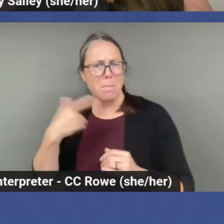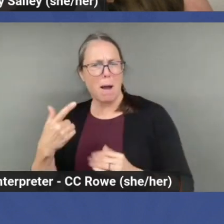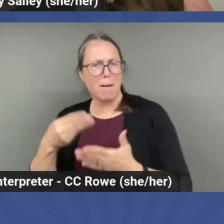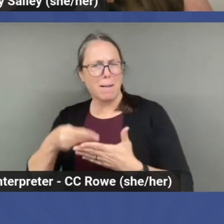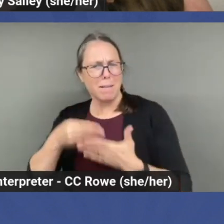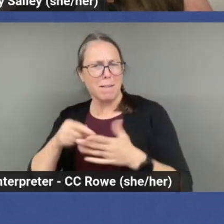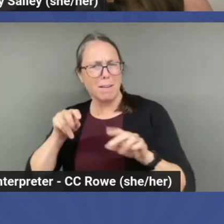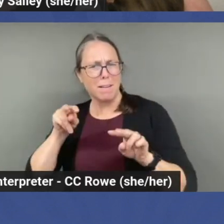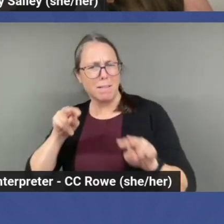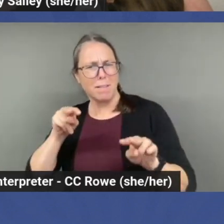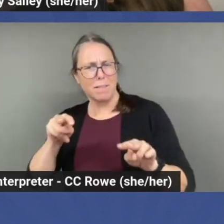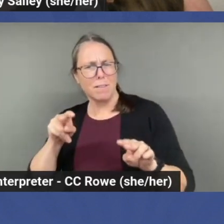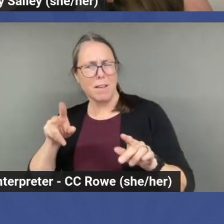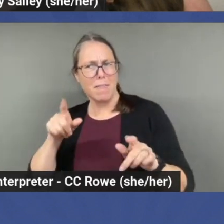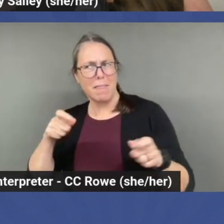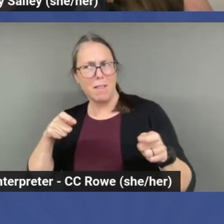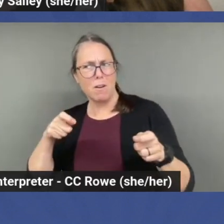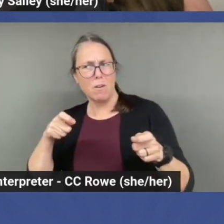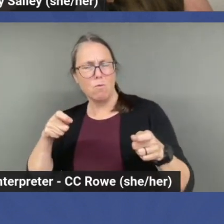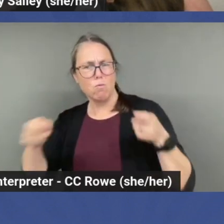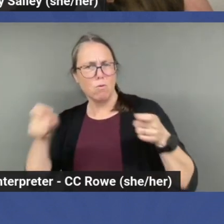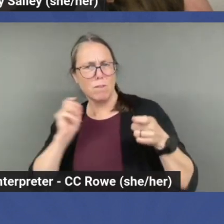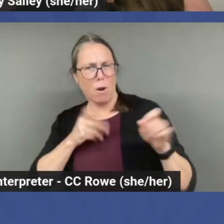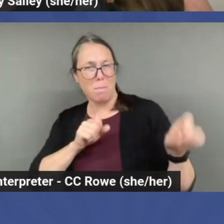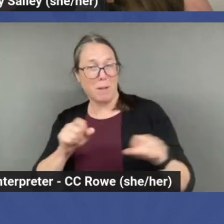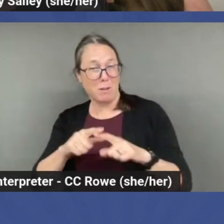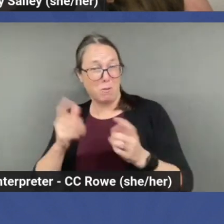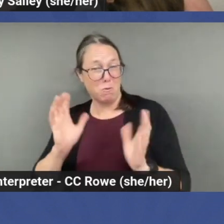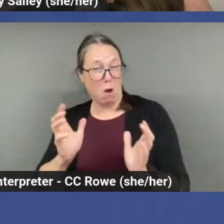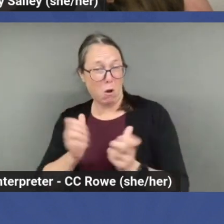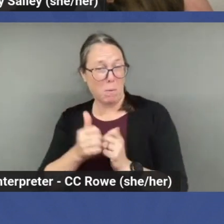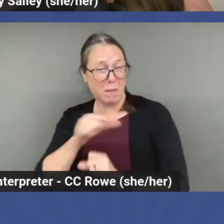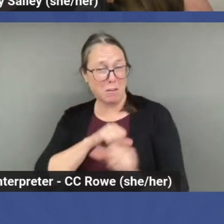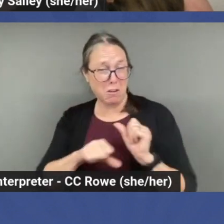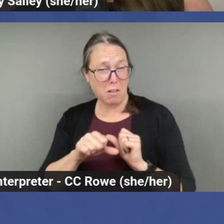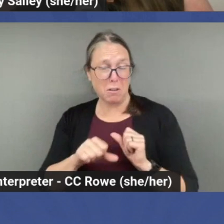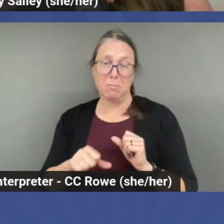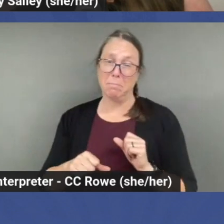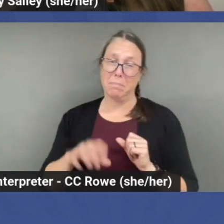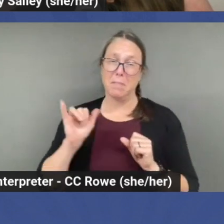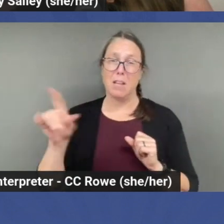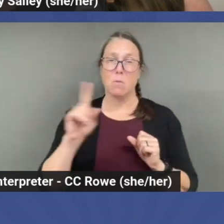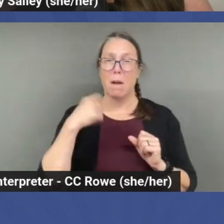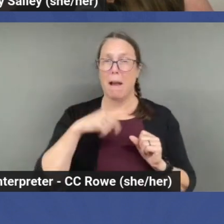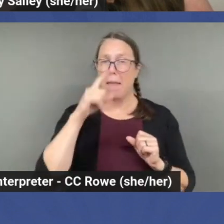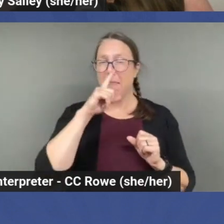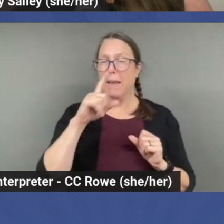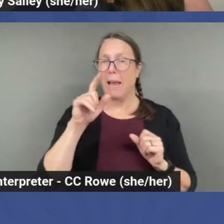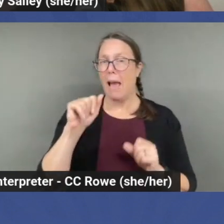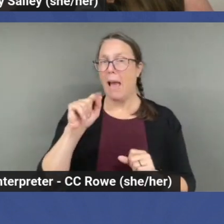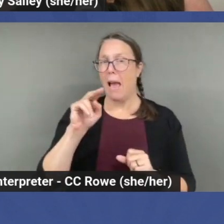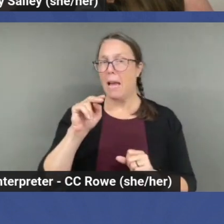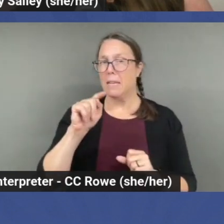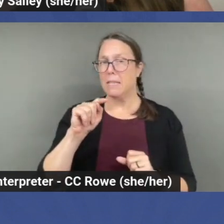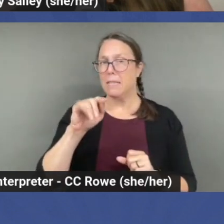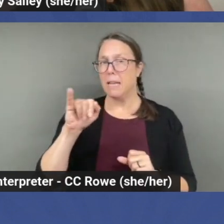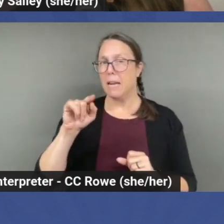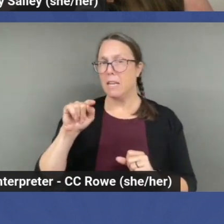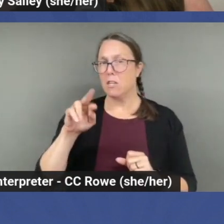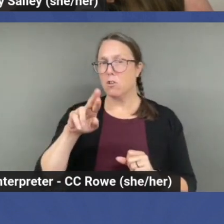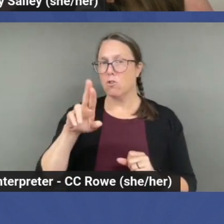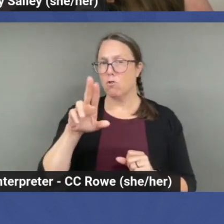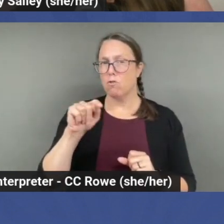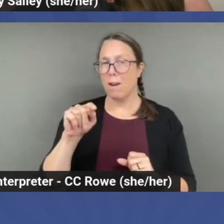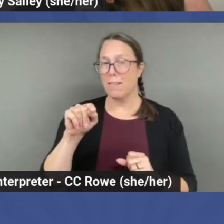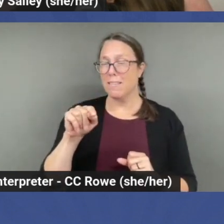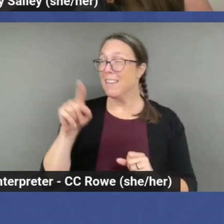our ability to talk to each other. And that's where I think, for example, antitrust, these companies are too big, they control too much information. I mean,